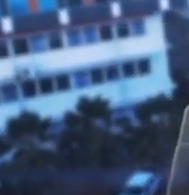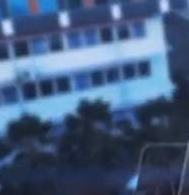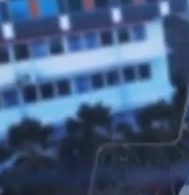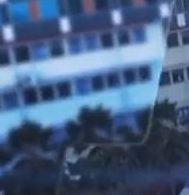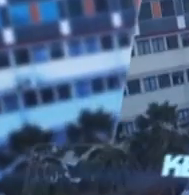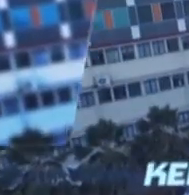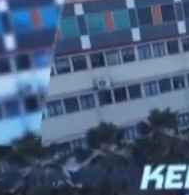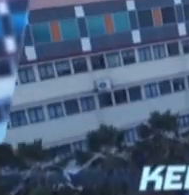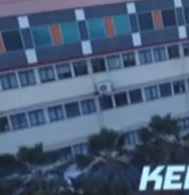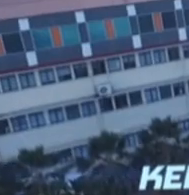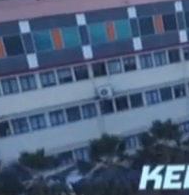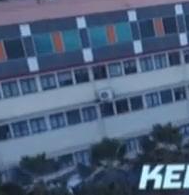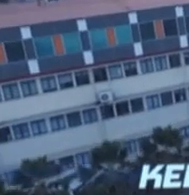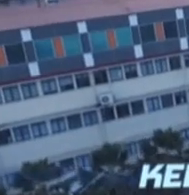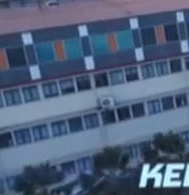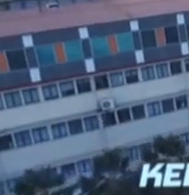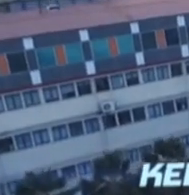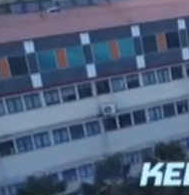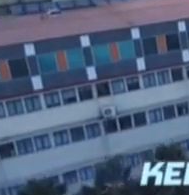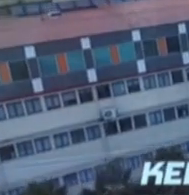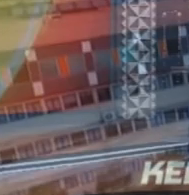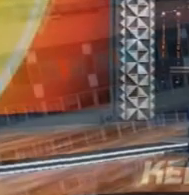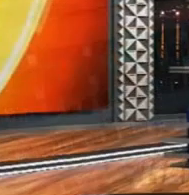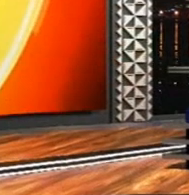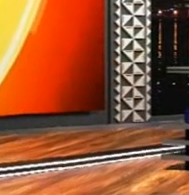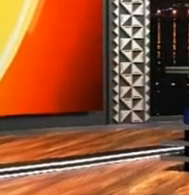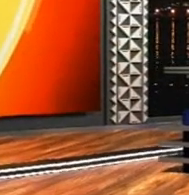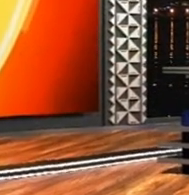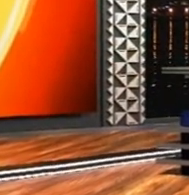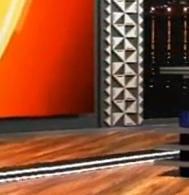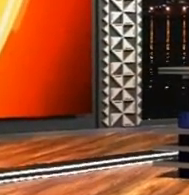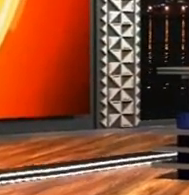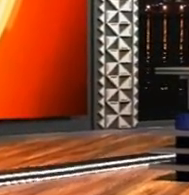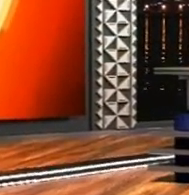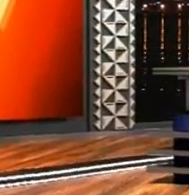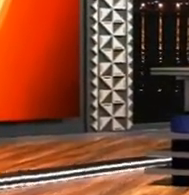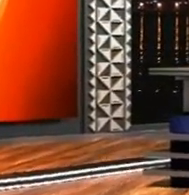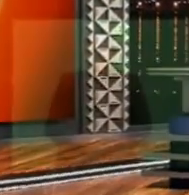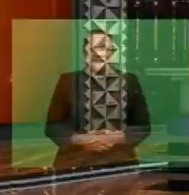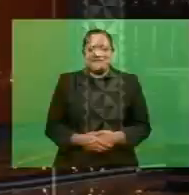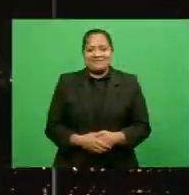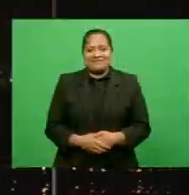From the studios of FBC SUVA, Jackie Smith.